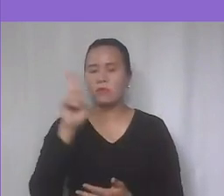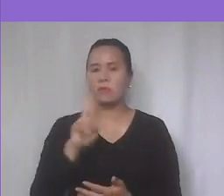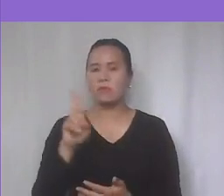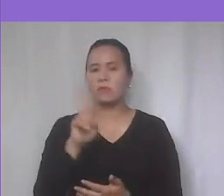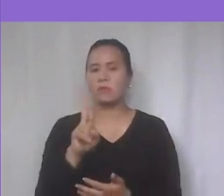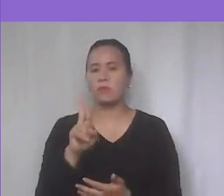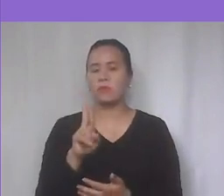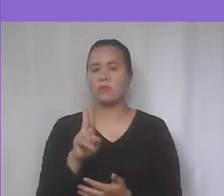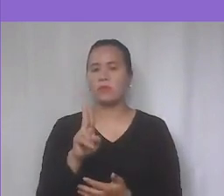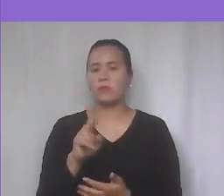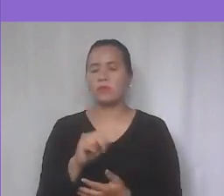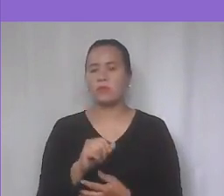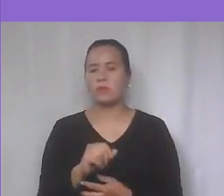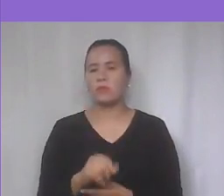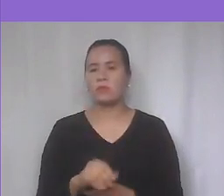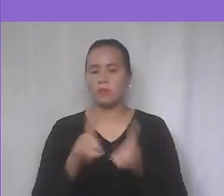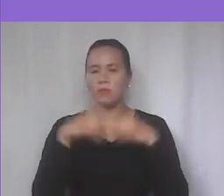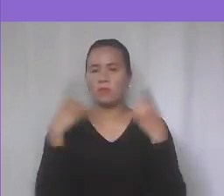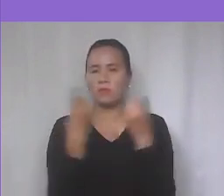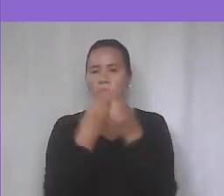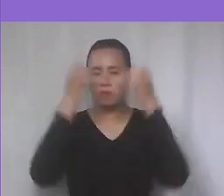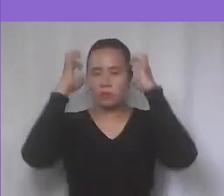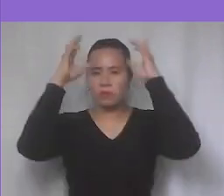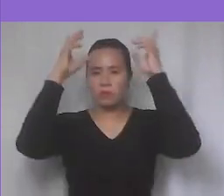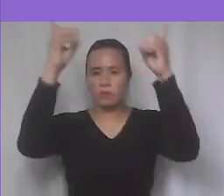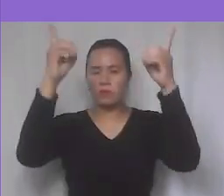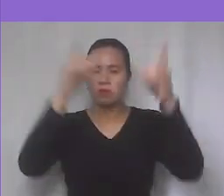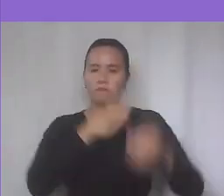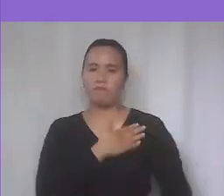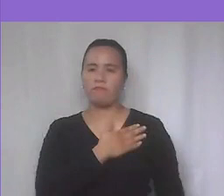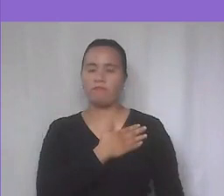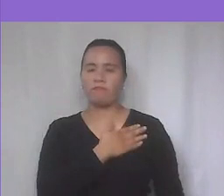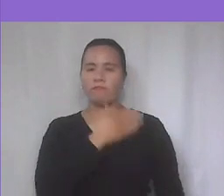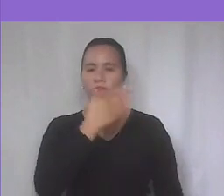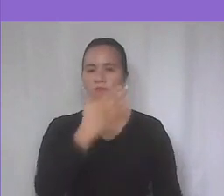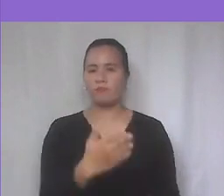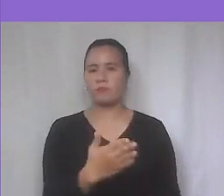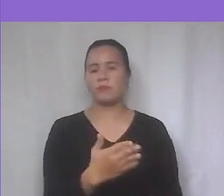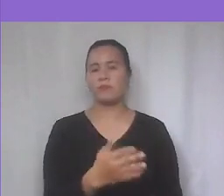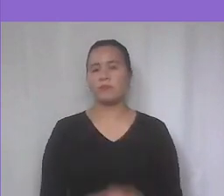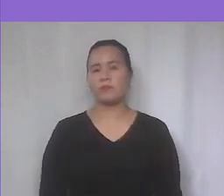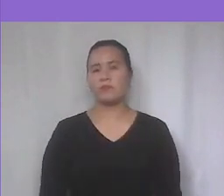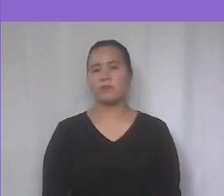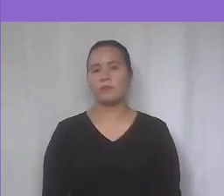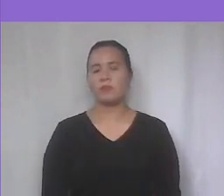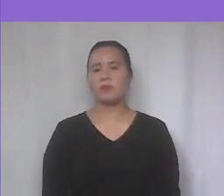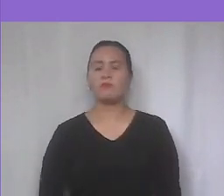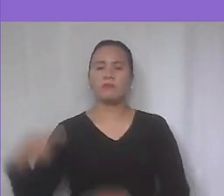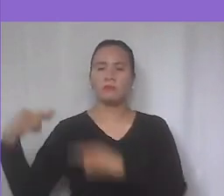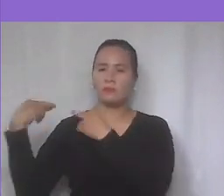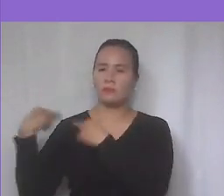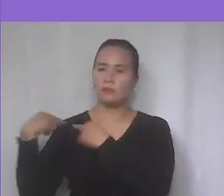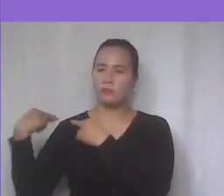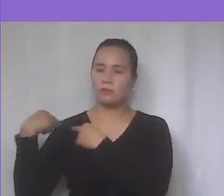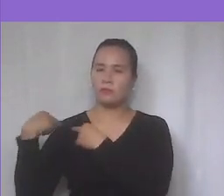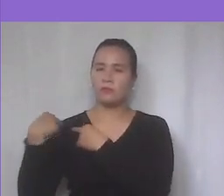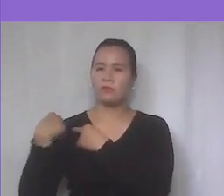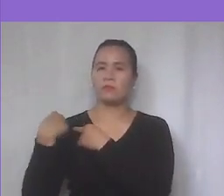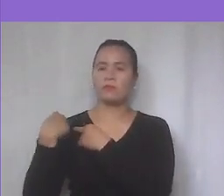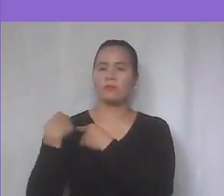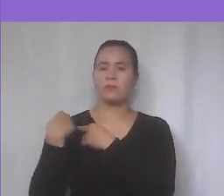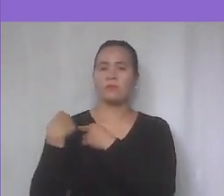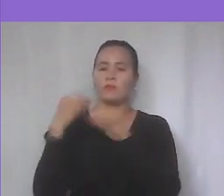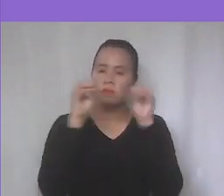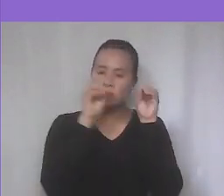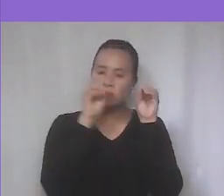of Education's conviction that its mandate and responsibility is to educate all children